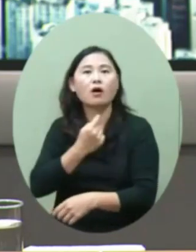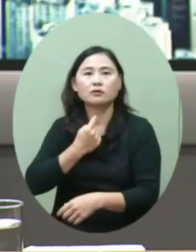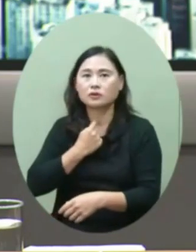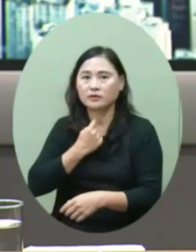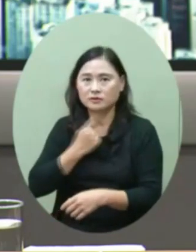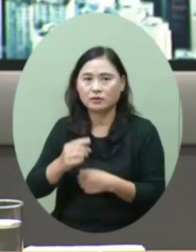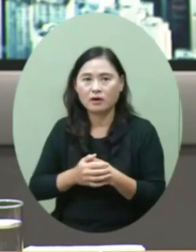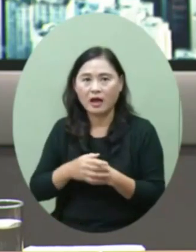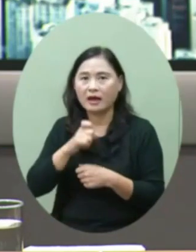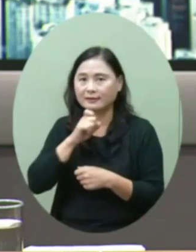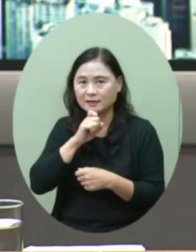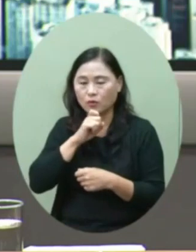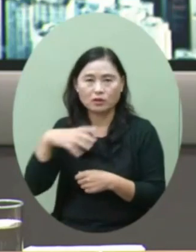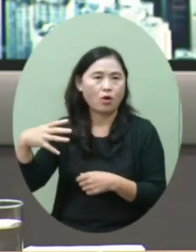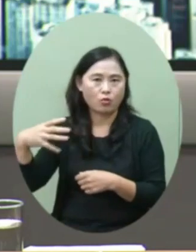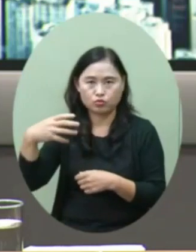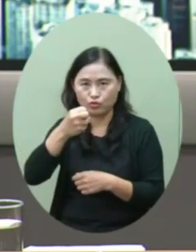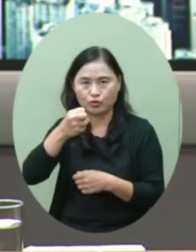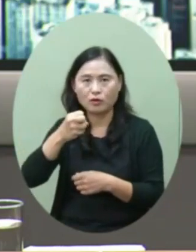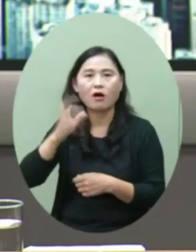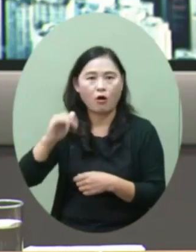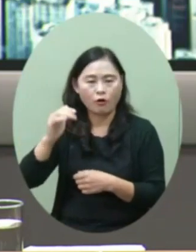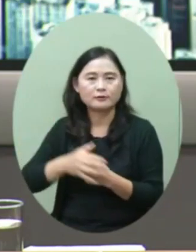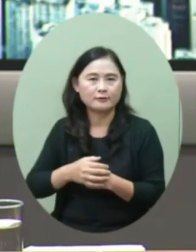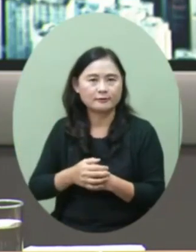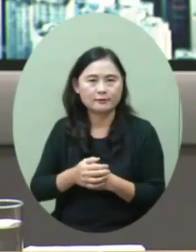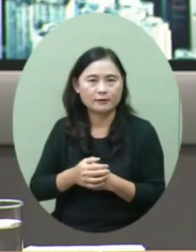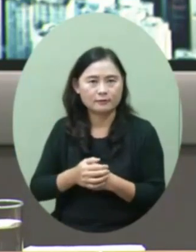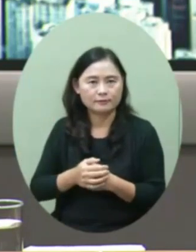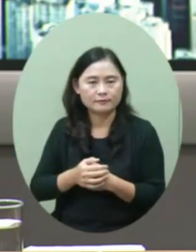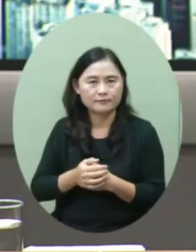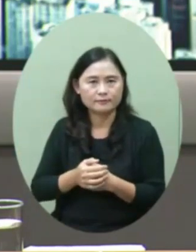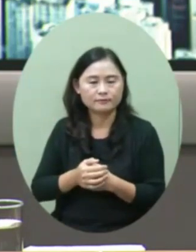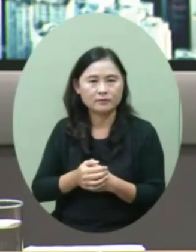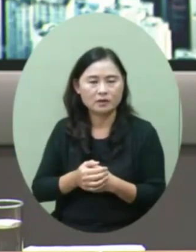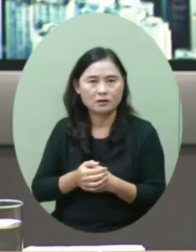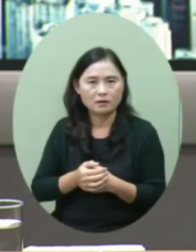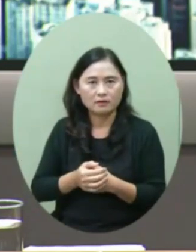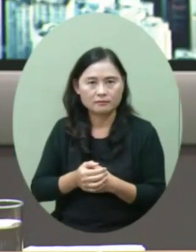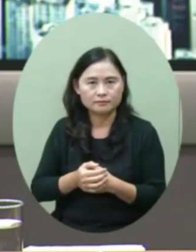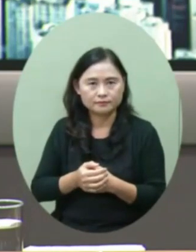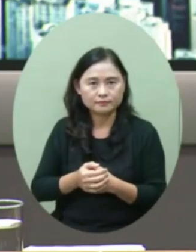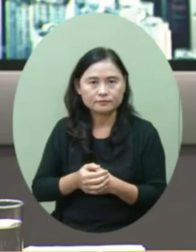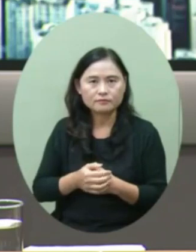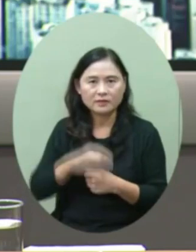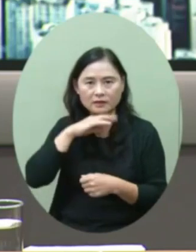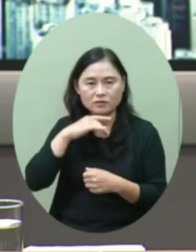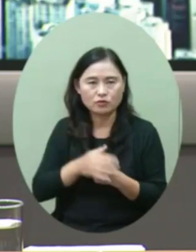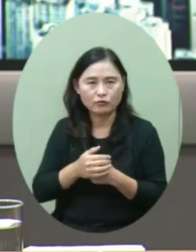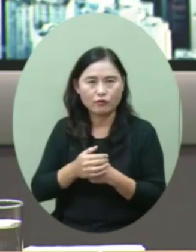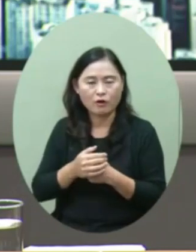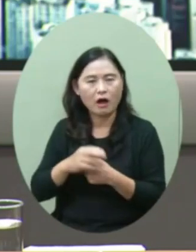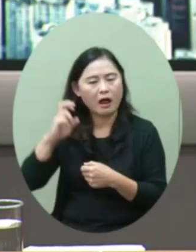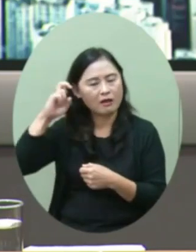overarching responsibility to have this authority to exercise when